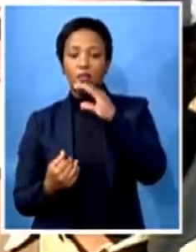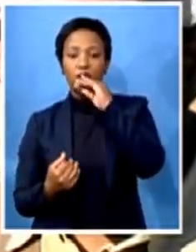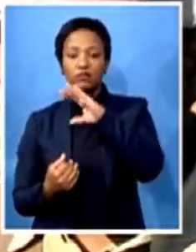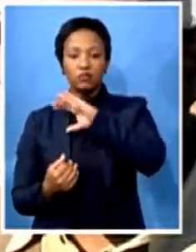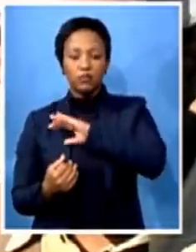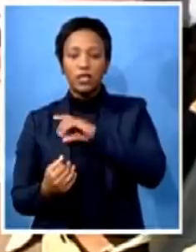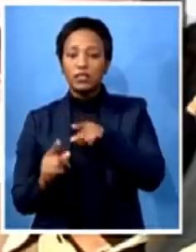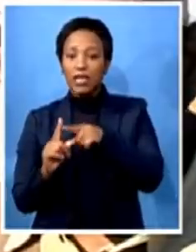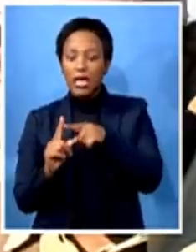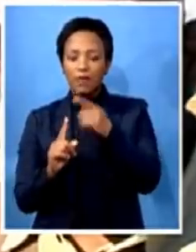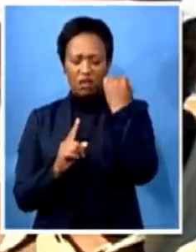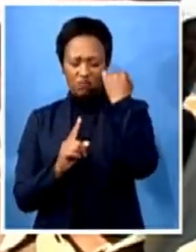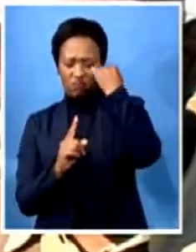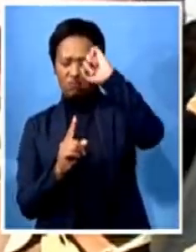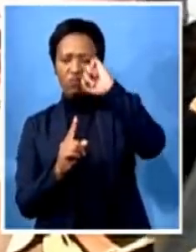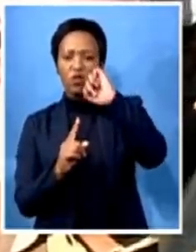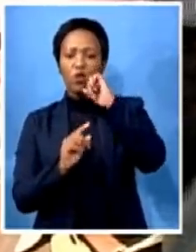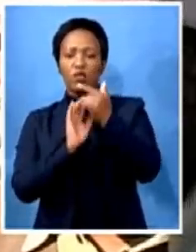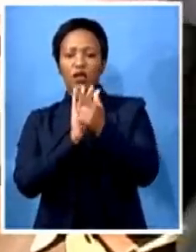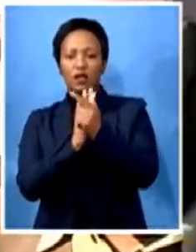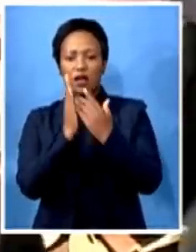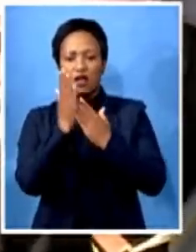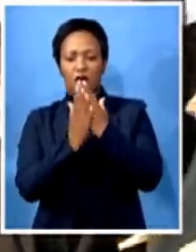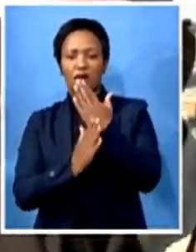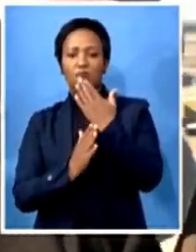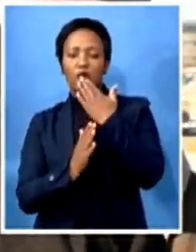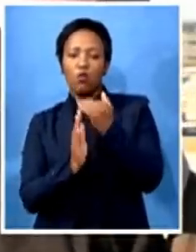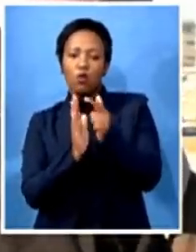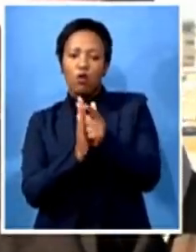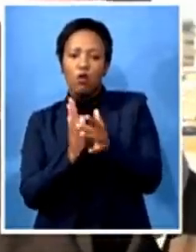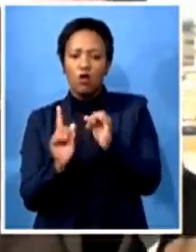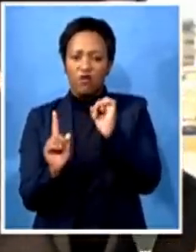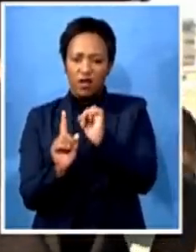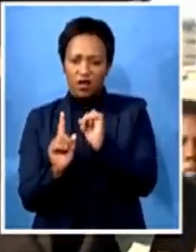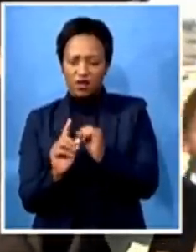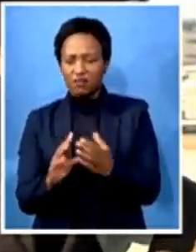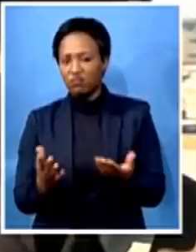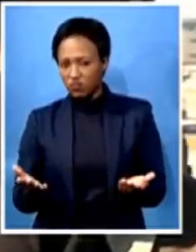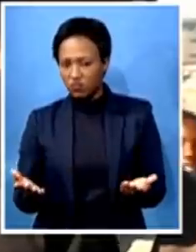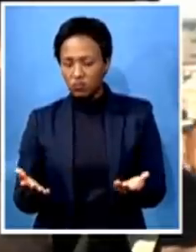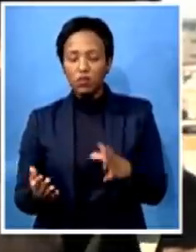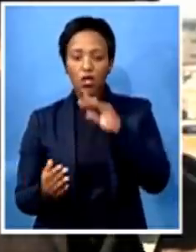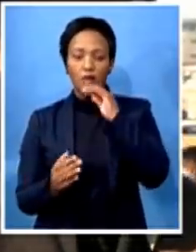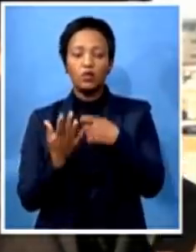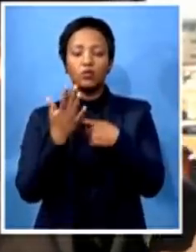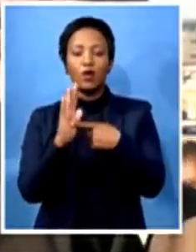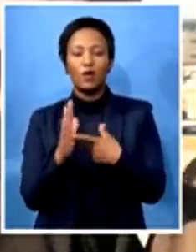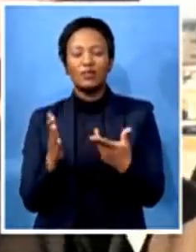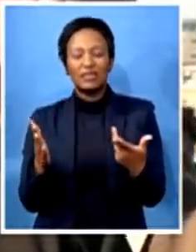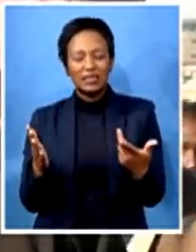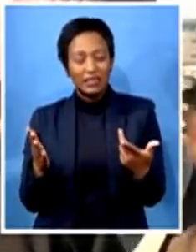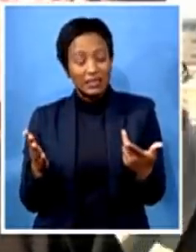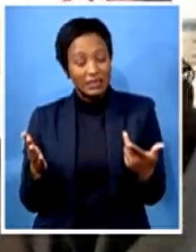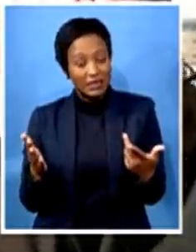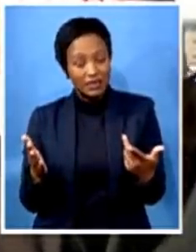to be represented by the lawyer of his own choice. It's deplorable. It shows how much serious the